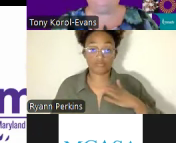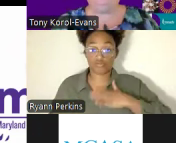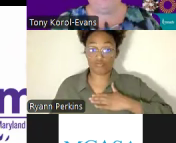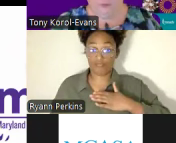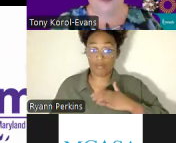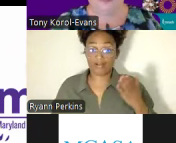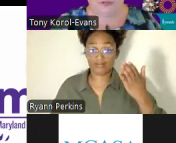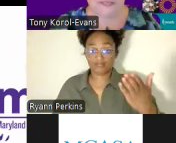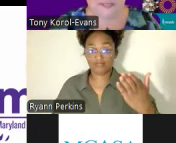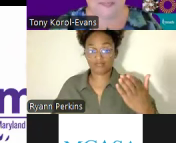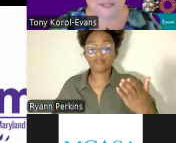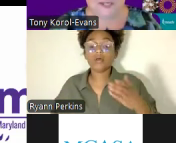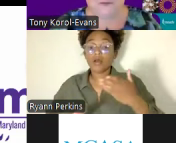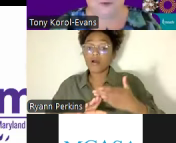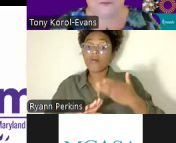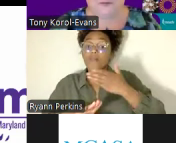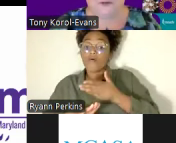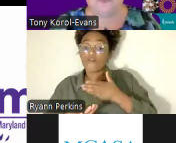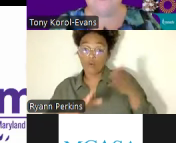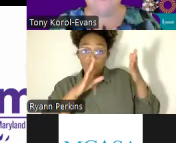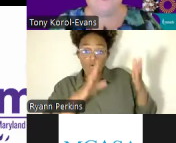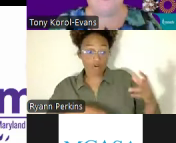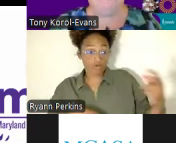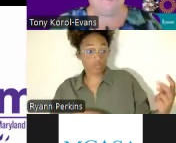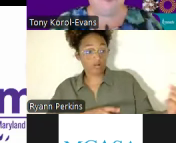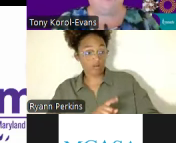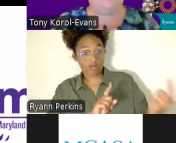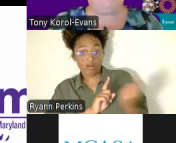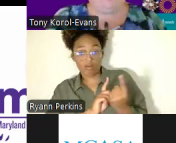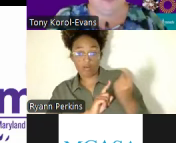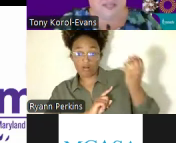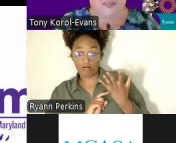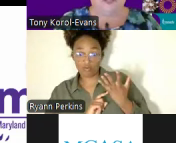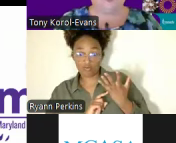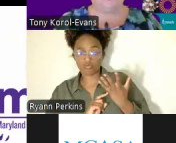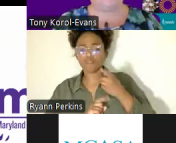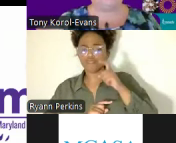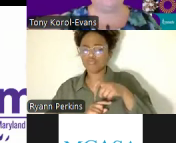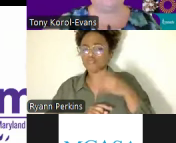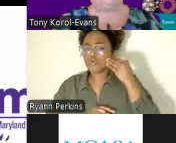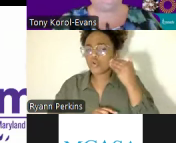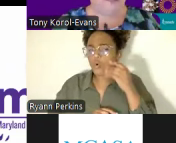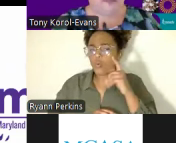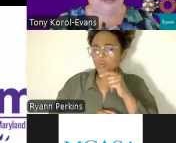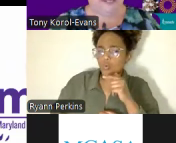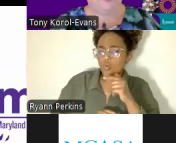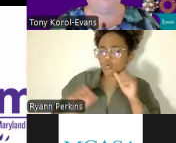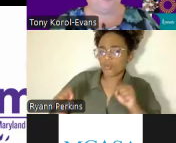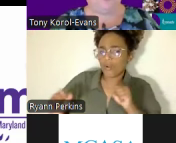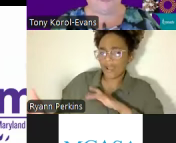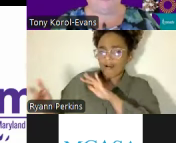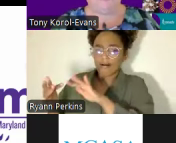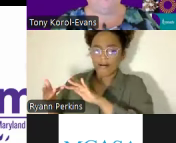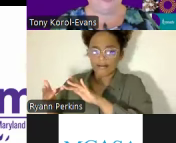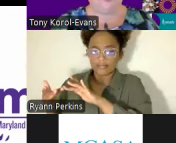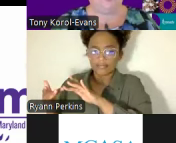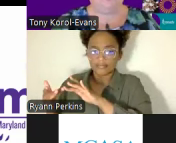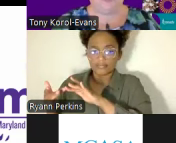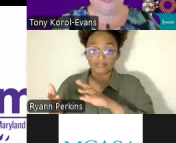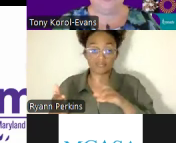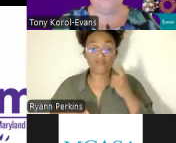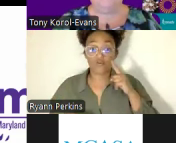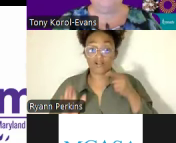to before the person is sitting in front of you. So for example, you could see the clinician here. She already knew somebody at a domestic violence